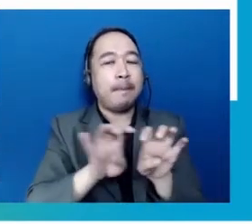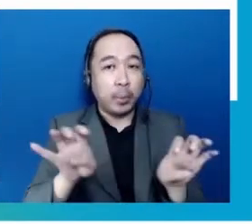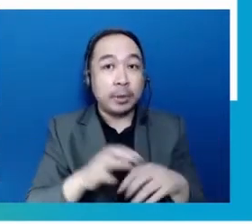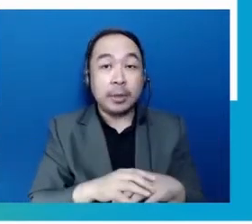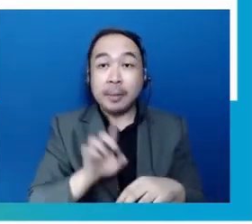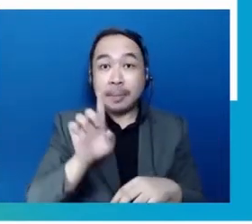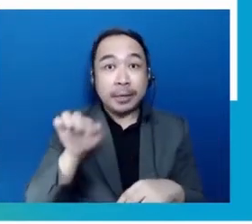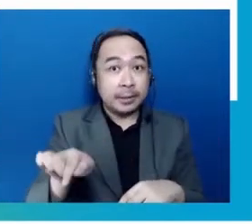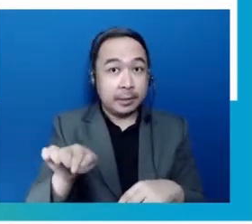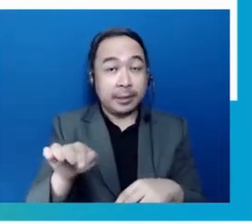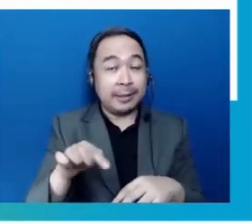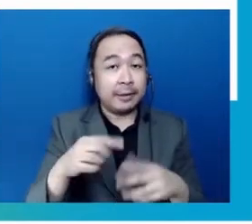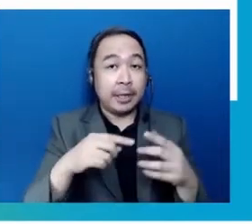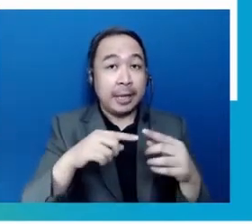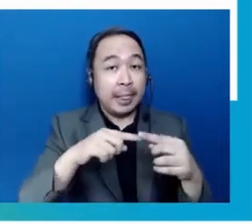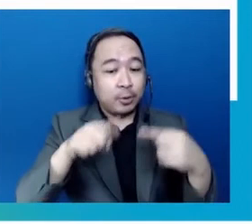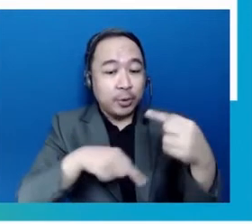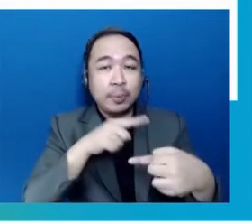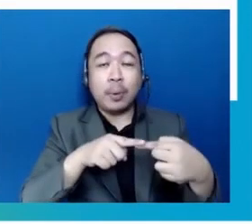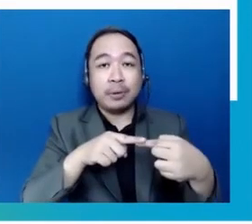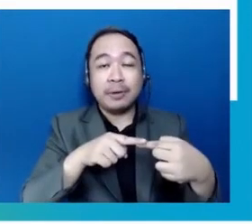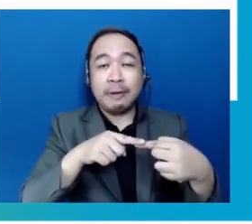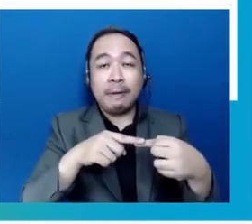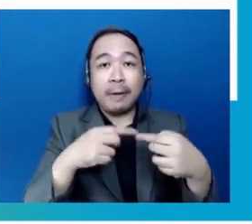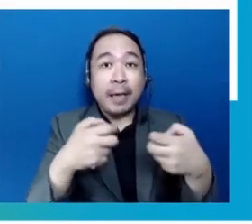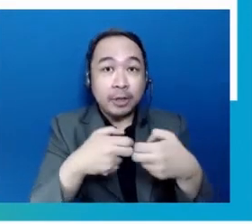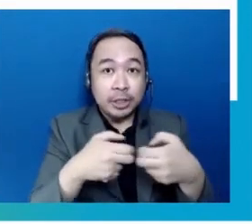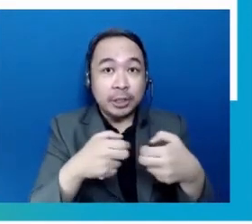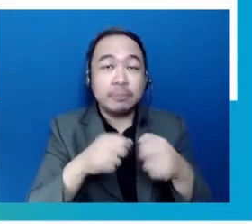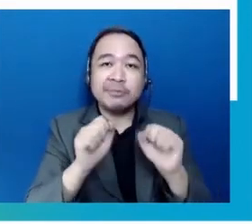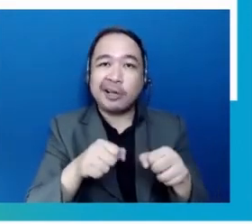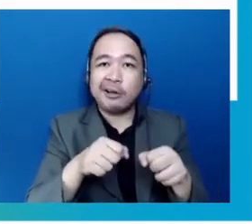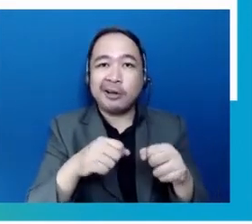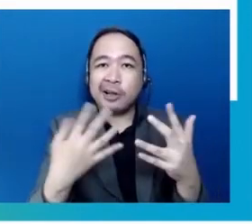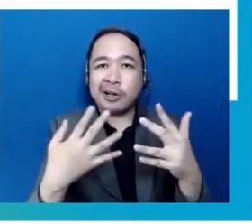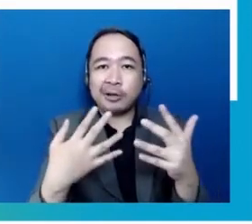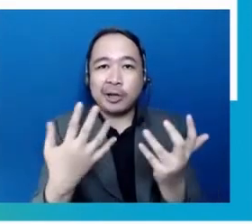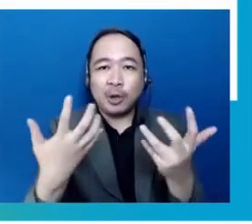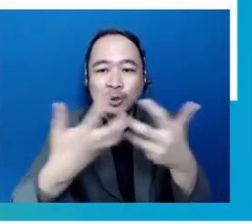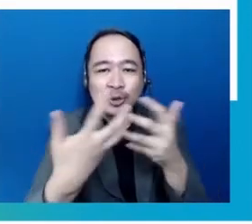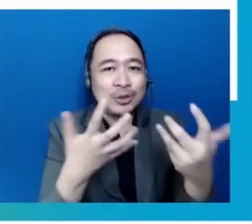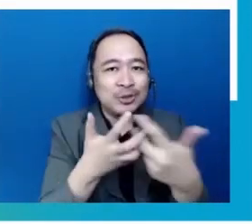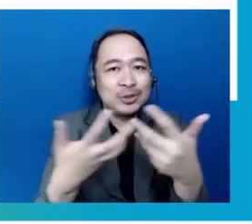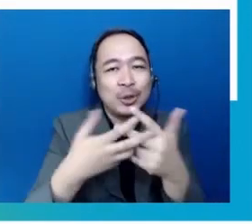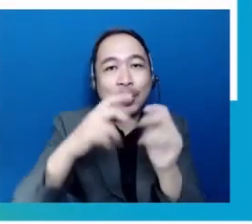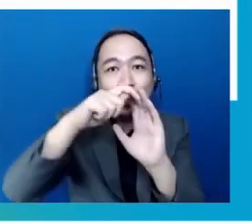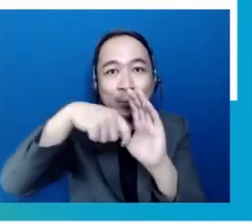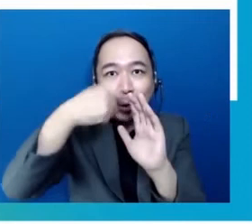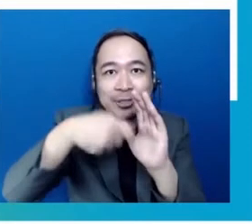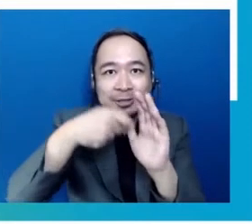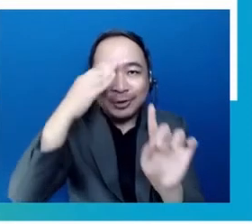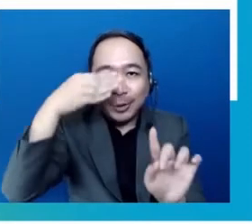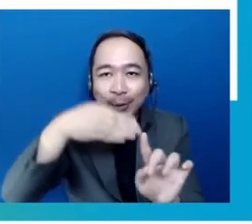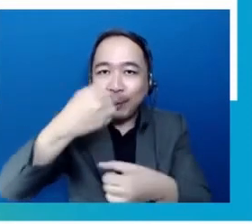provides opportunities for integrated cross-sectorial sectoral projects, targeting the livelihoods of the